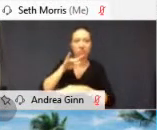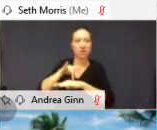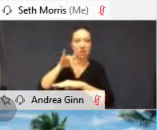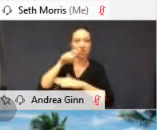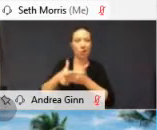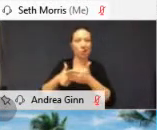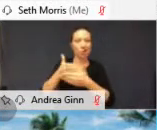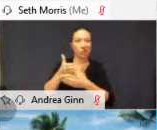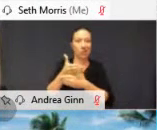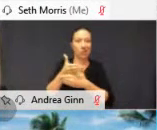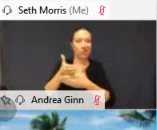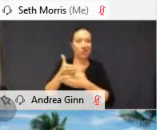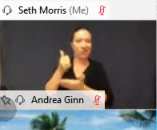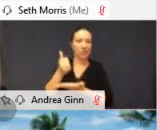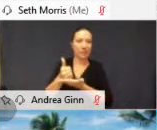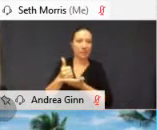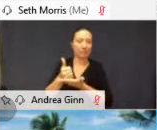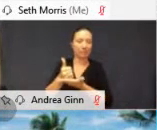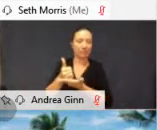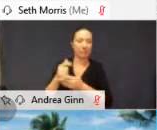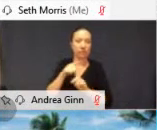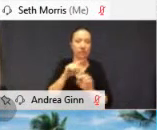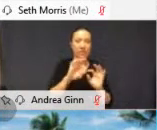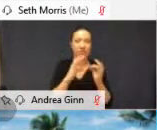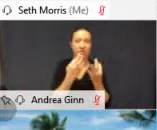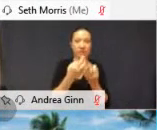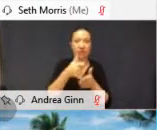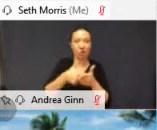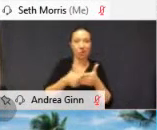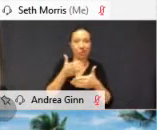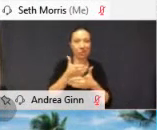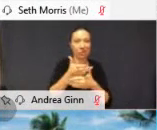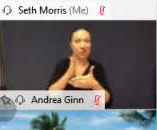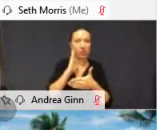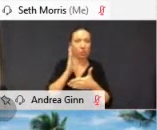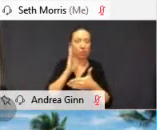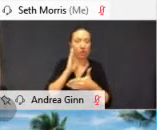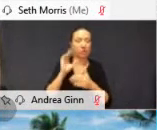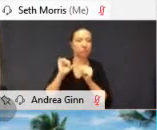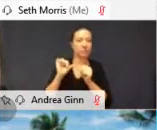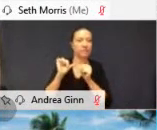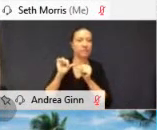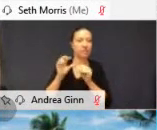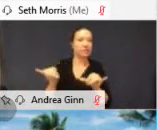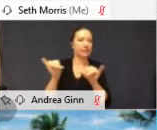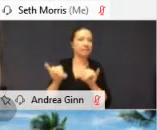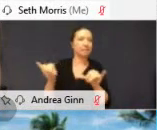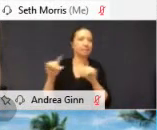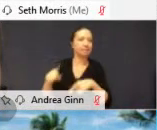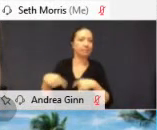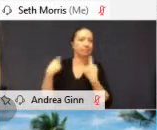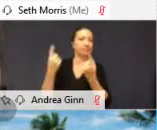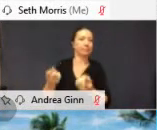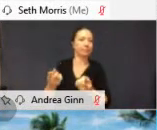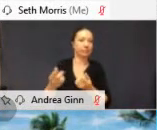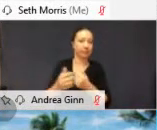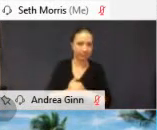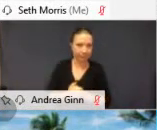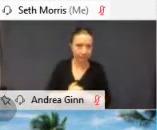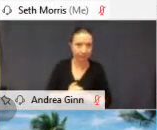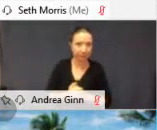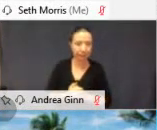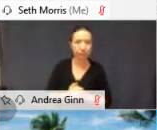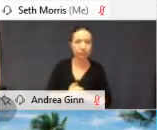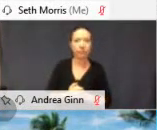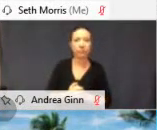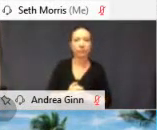this option. And so for this family, cost sharing assistance would remain the same as it currently is